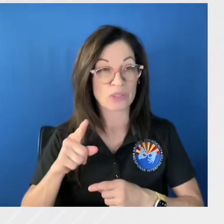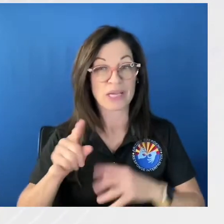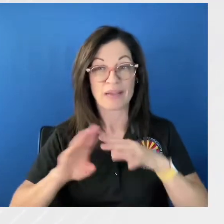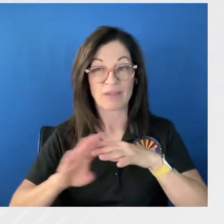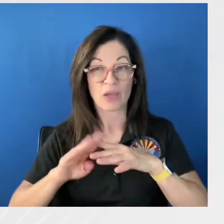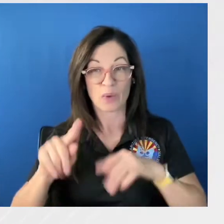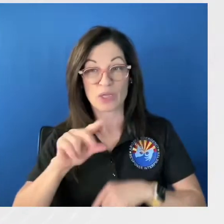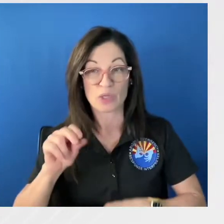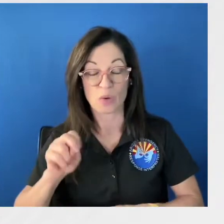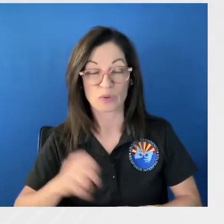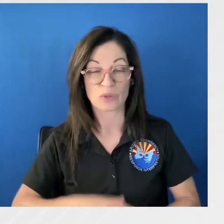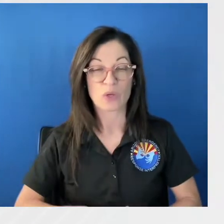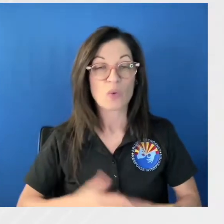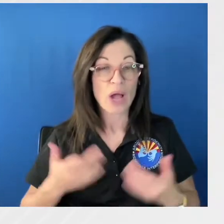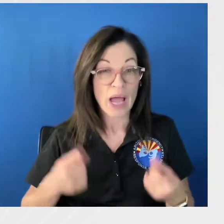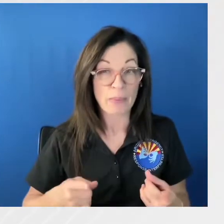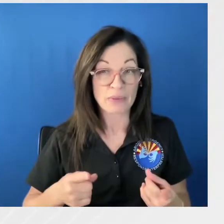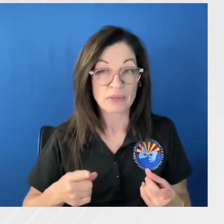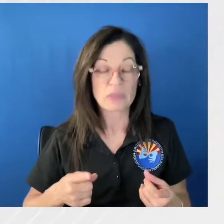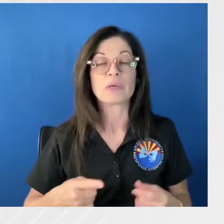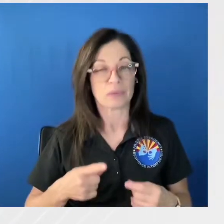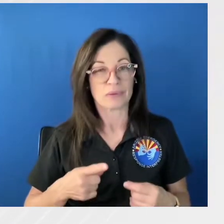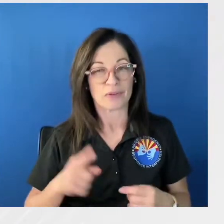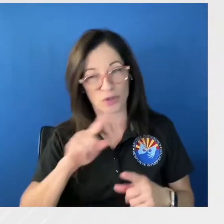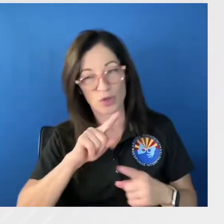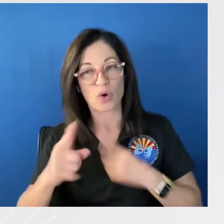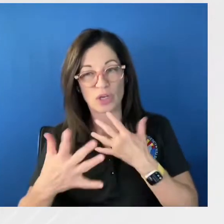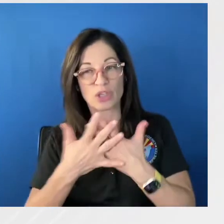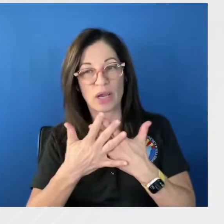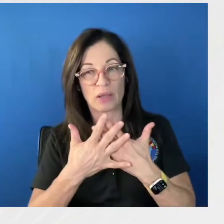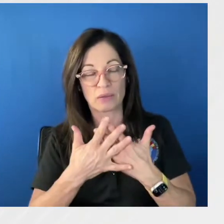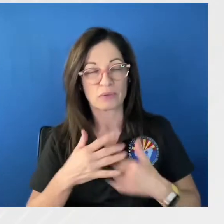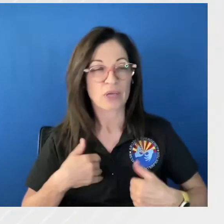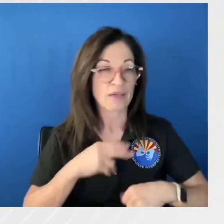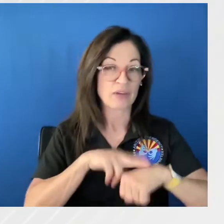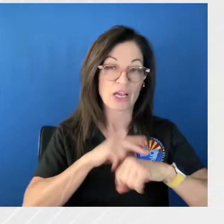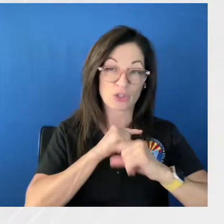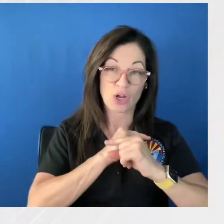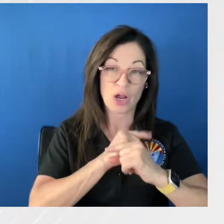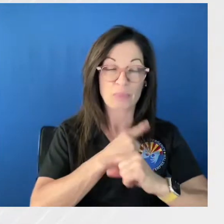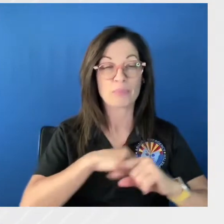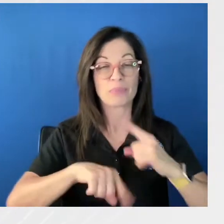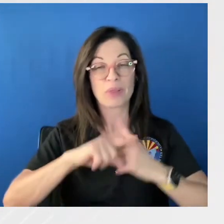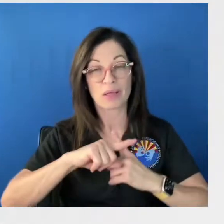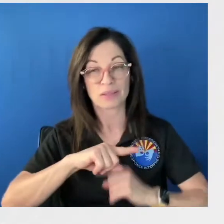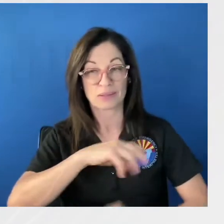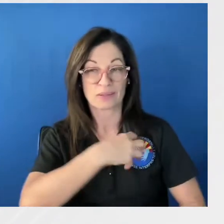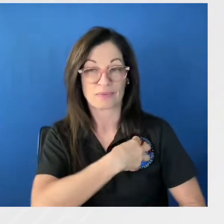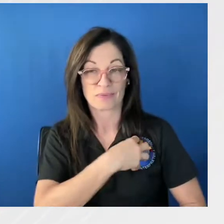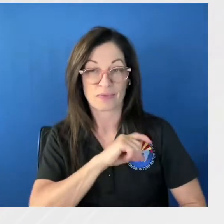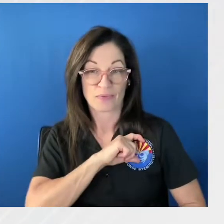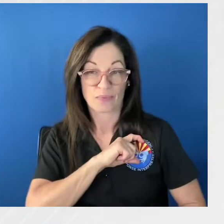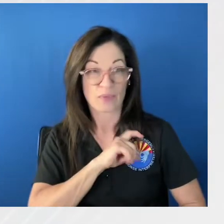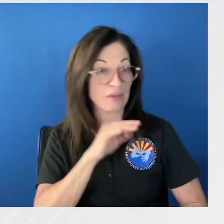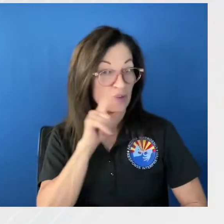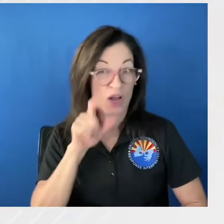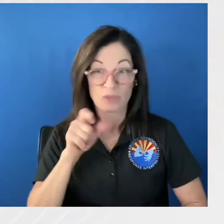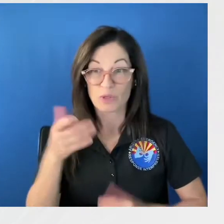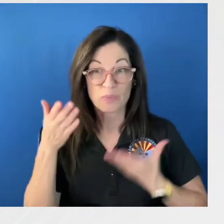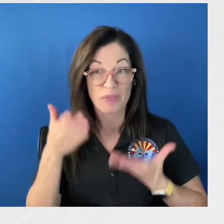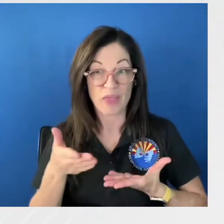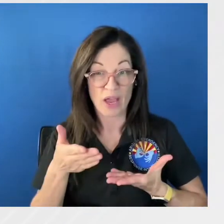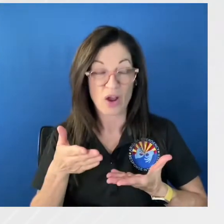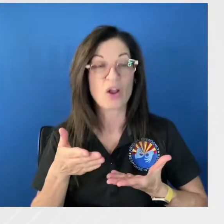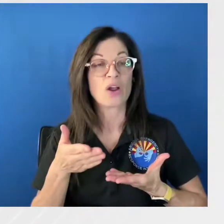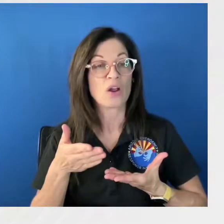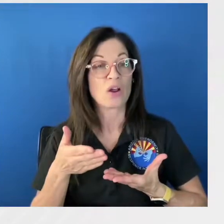Folks, we have the National Guard in those neighborhoods as well as the law enforcement officers. If you're not supposed to be in there, you're walking and talking